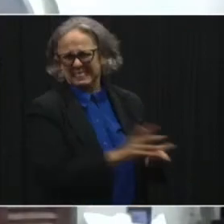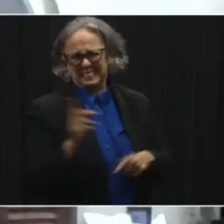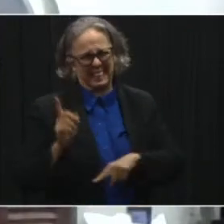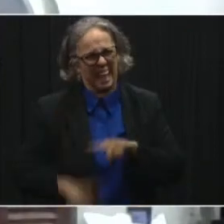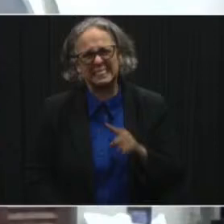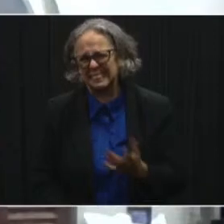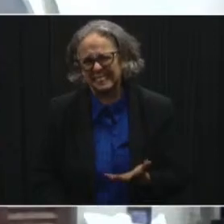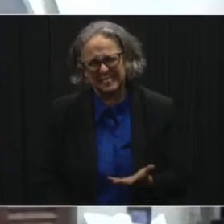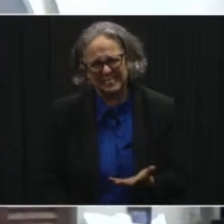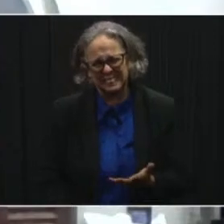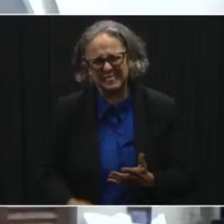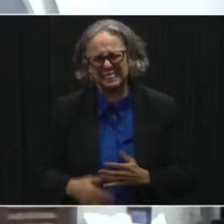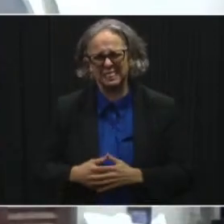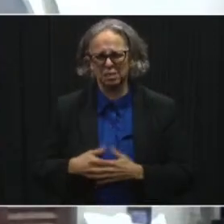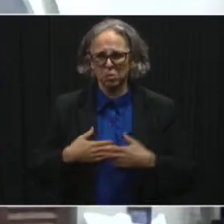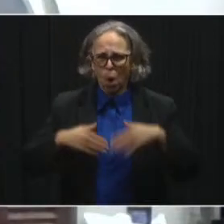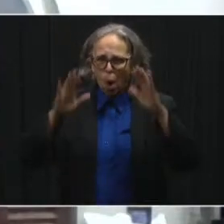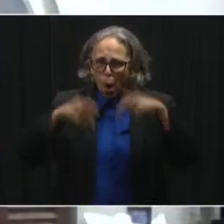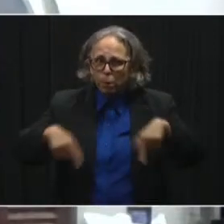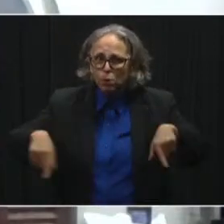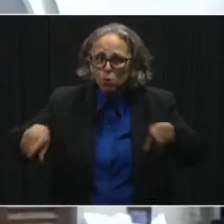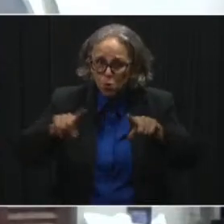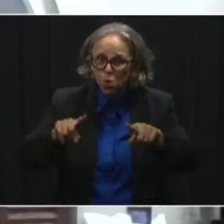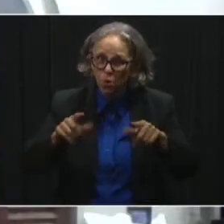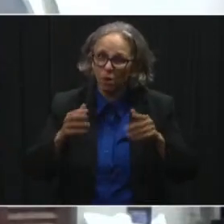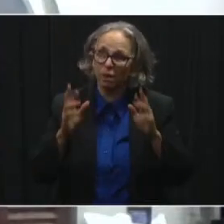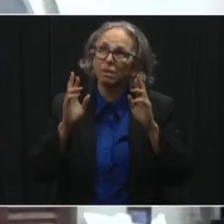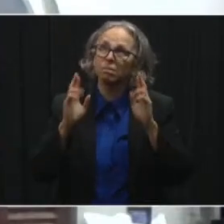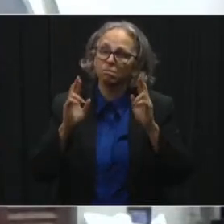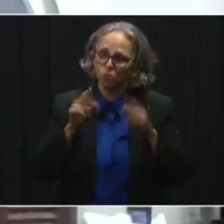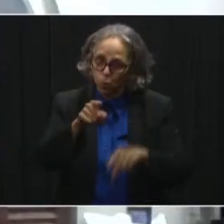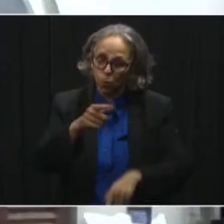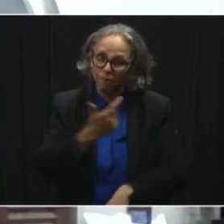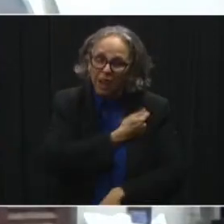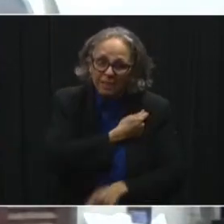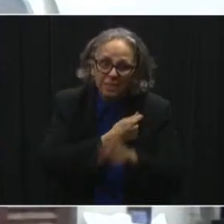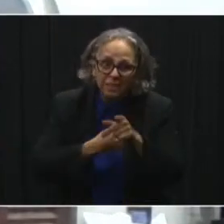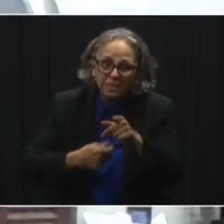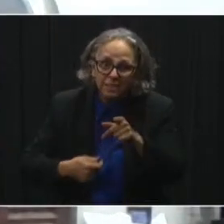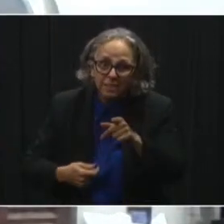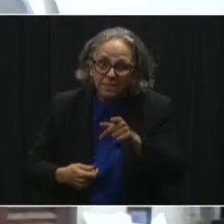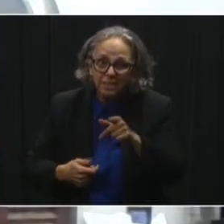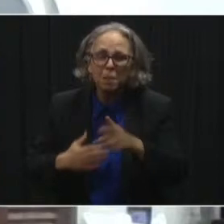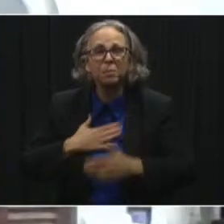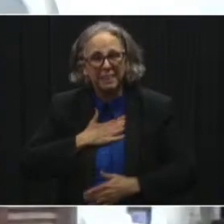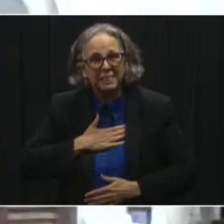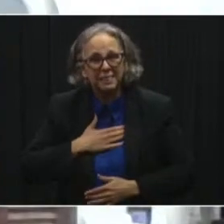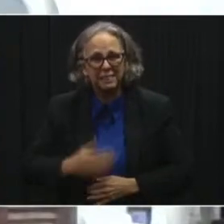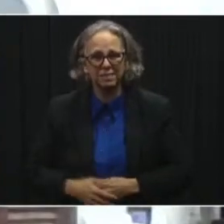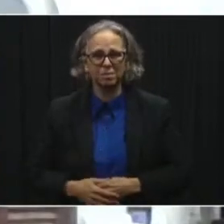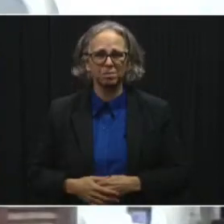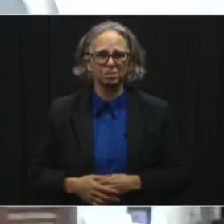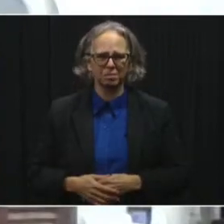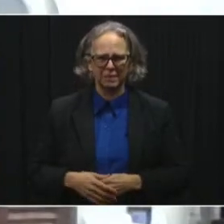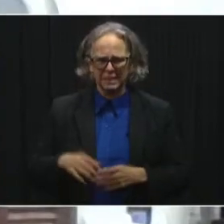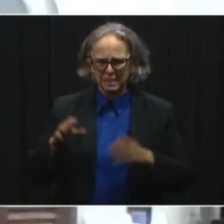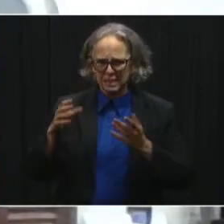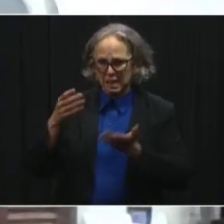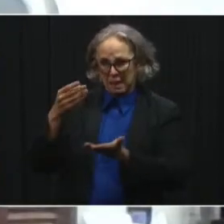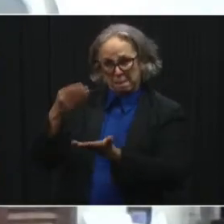I hope everybody vaccinates. I hope people start moving forward. And as far as the money incentives from a